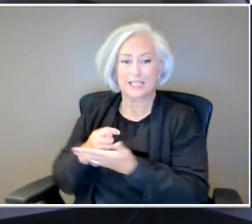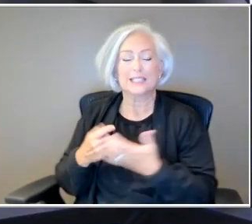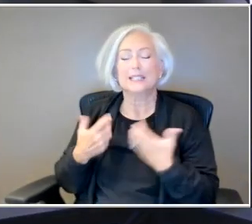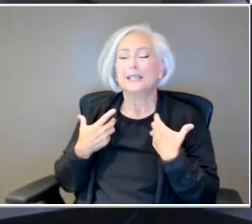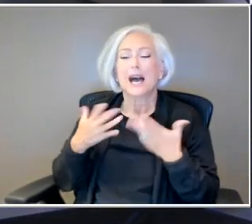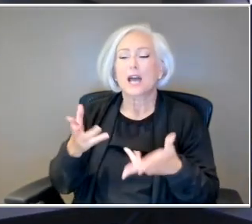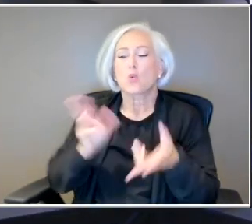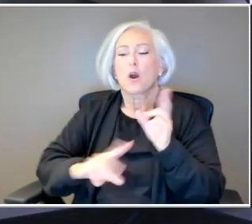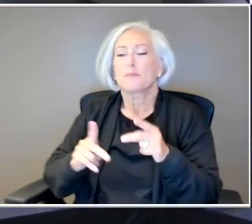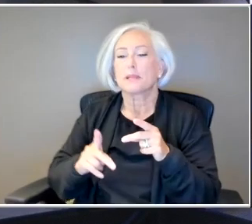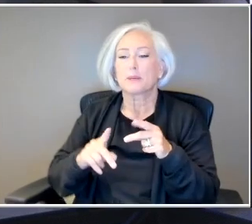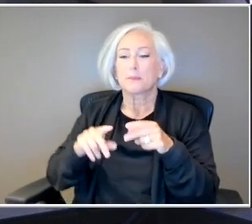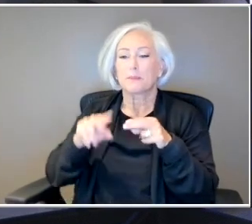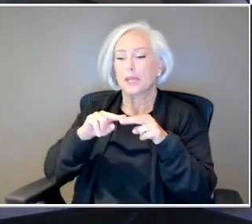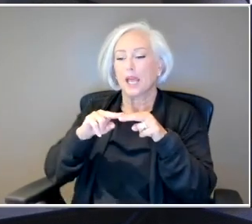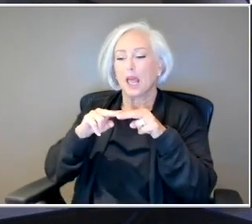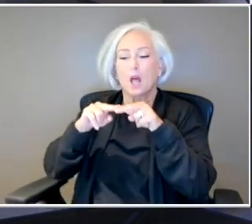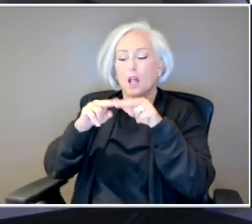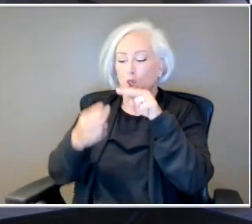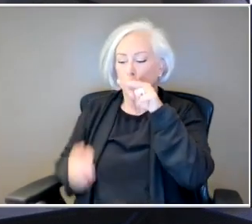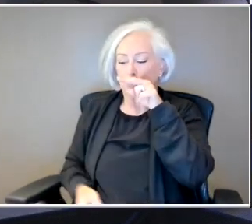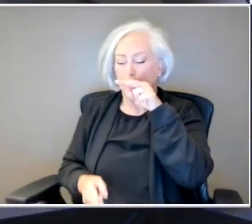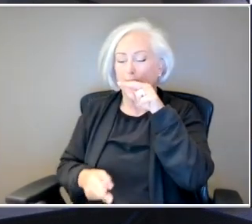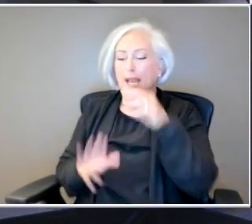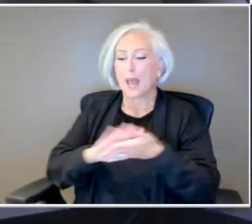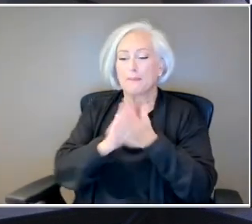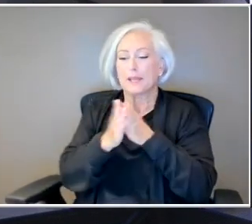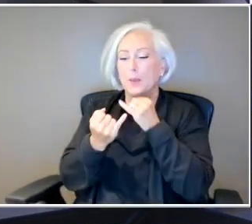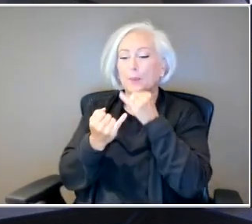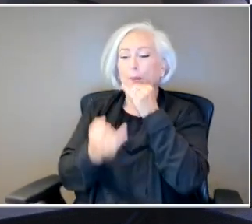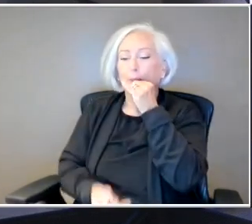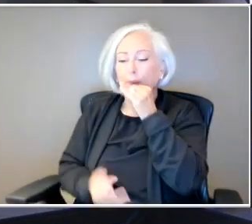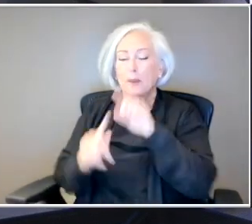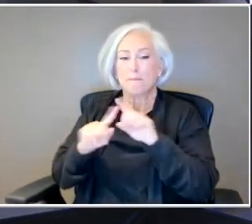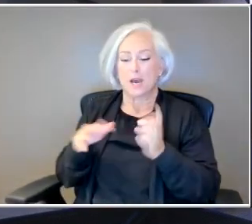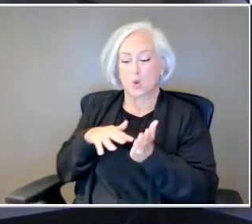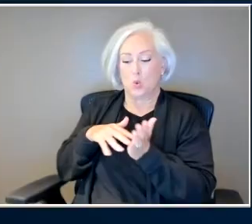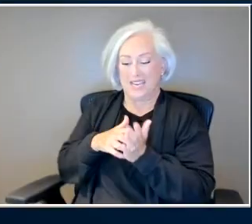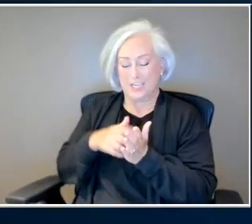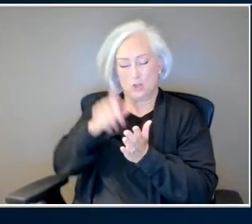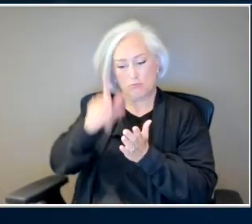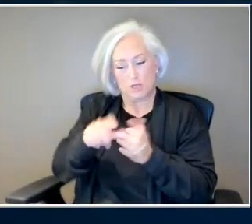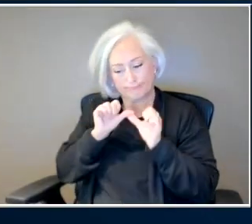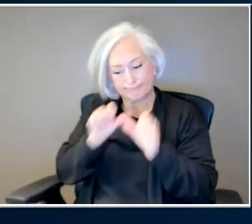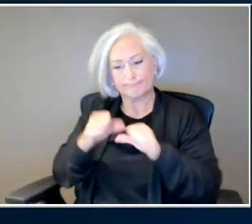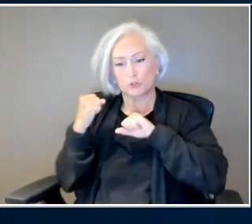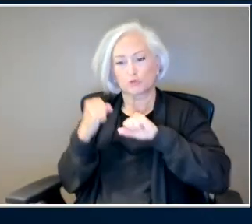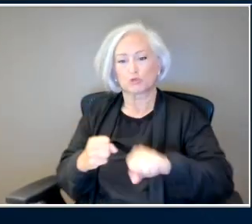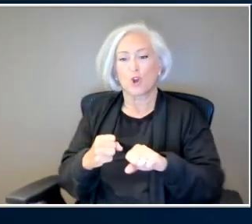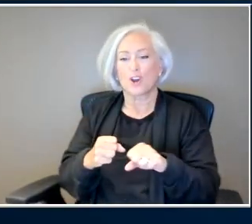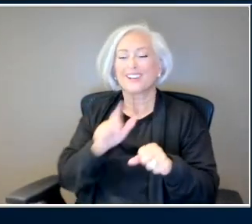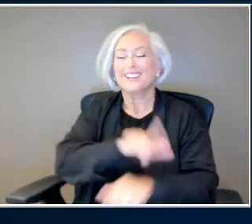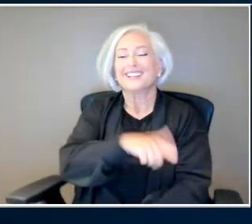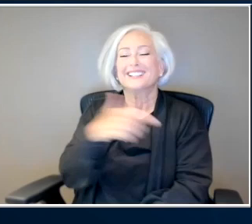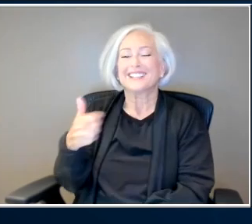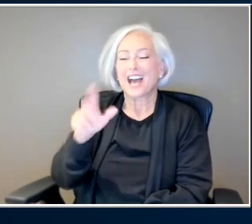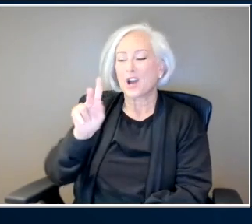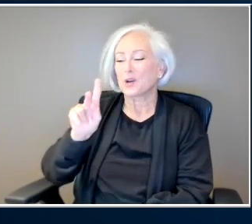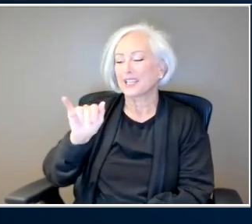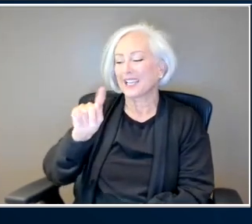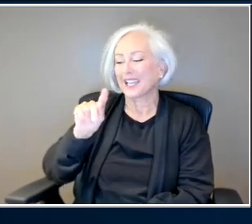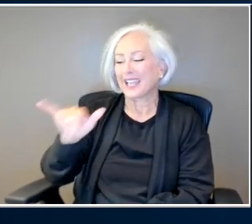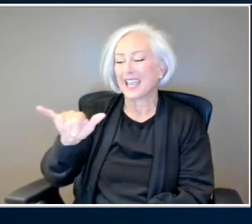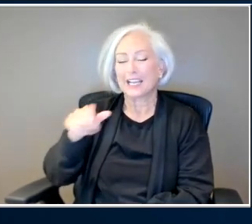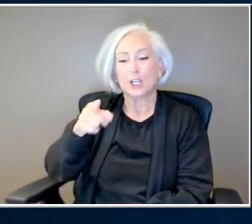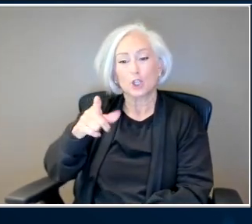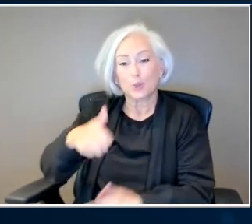and frail. You know, we want to maintain that strength. All right, let's turn to Katie. Bring her into this conversation. You help people with eating disorders.